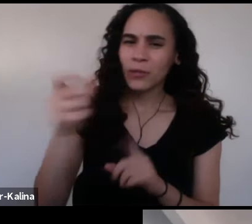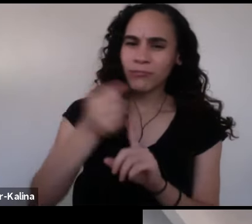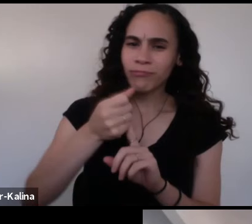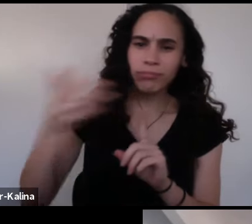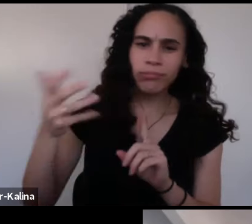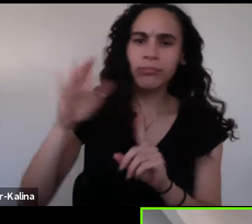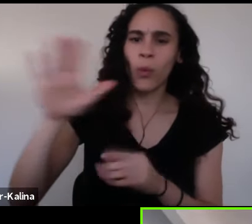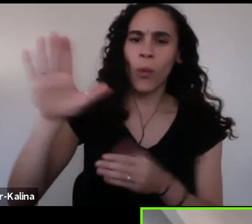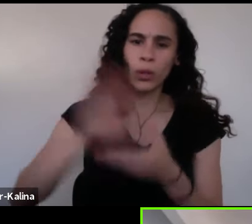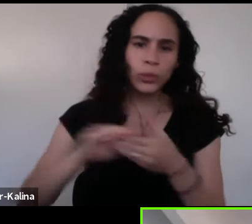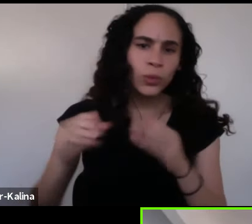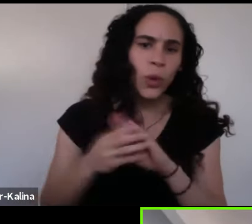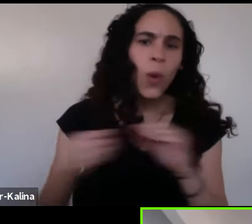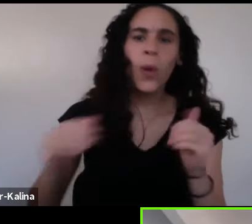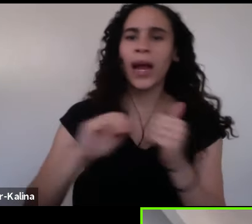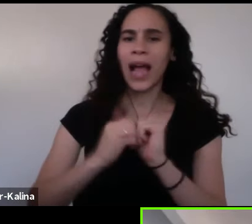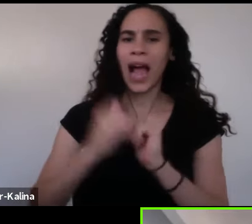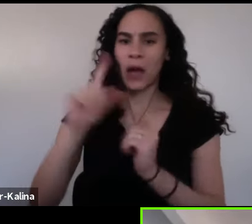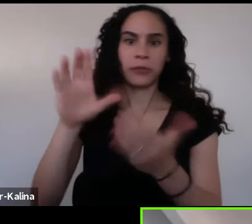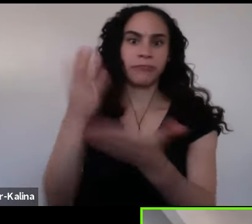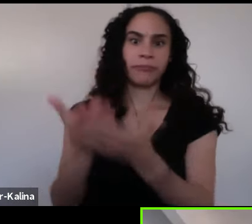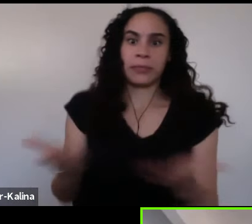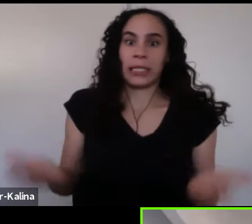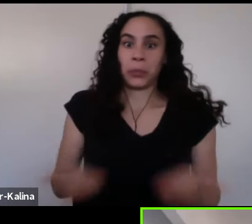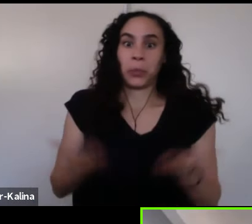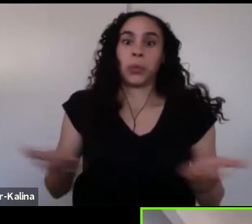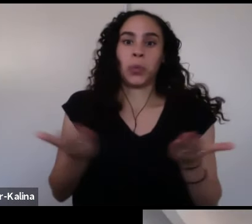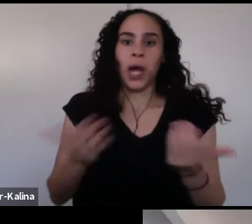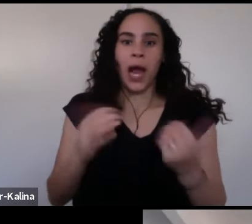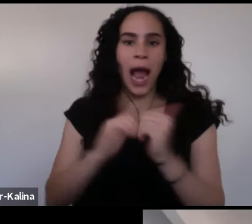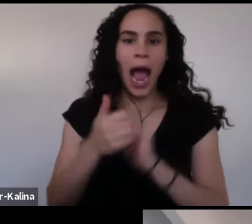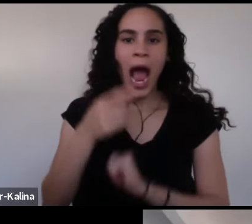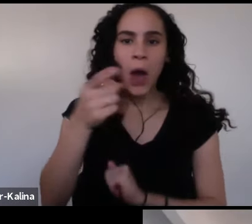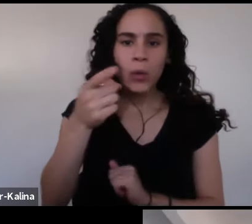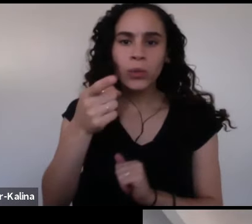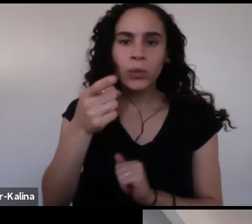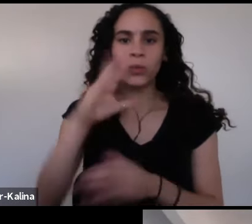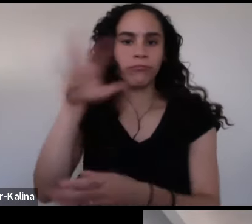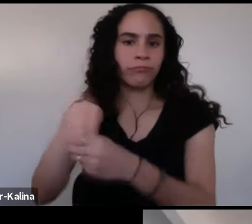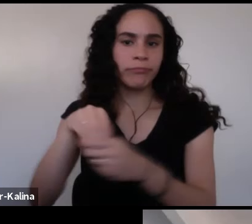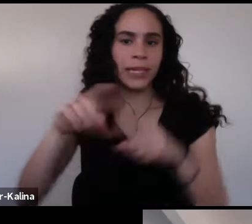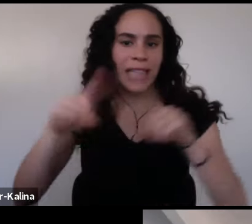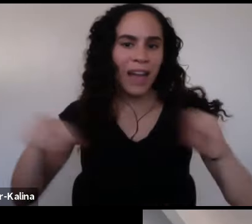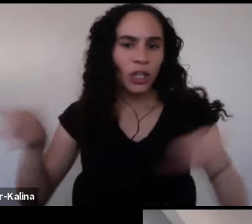story? How did you get here, and how did you get to be doing the diversity work that you